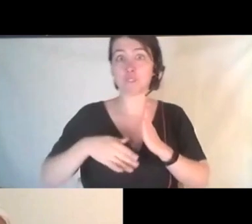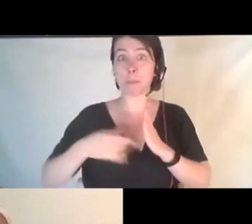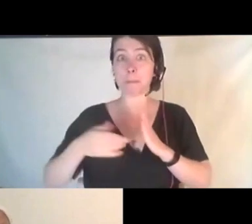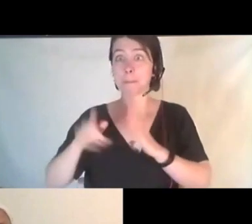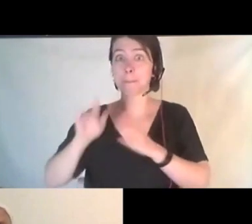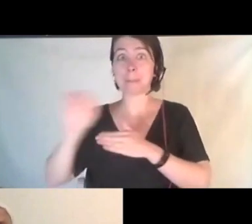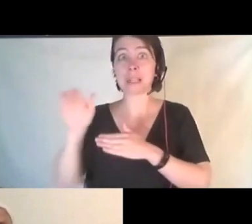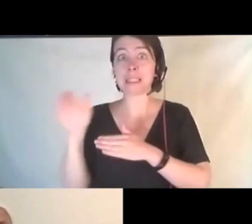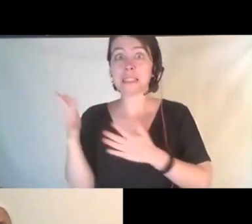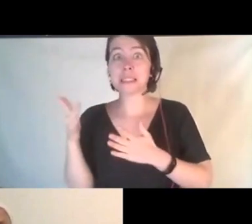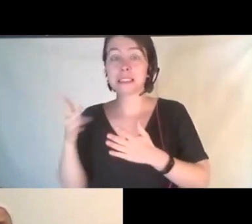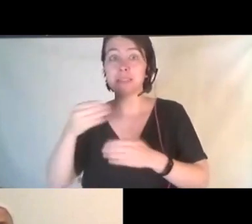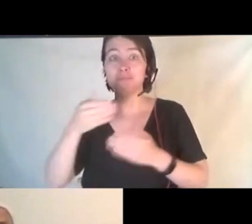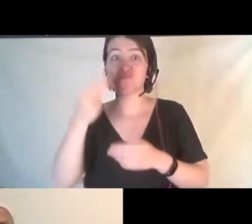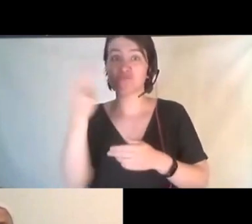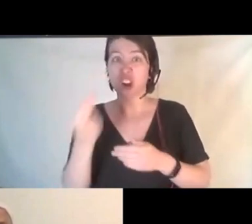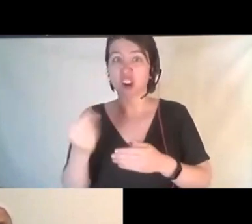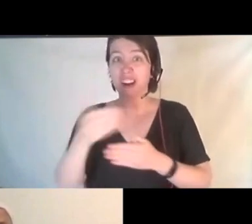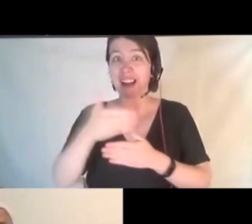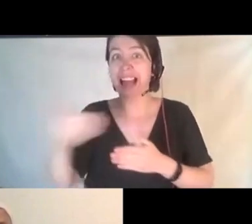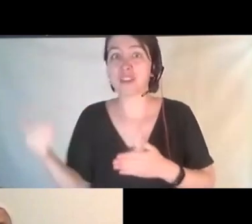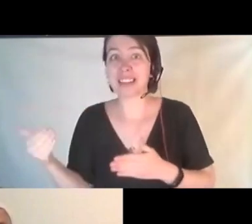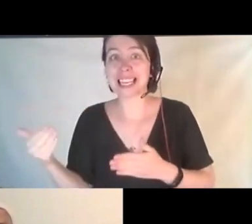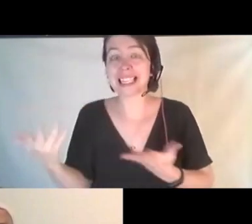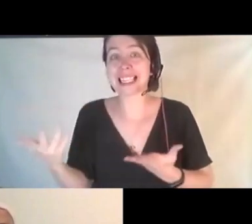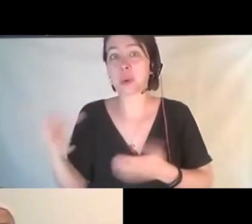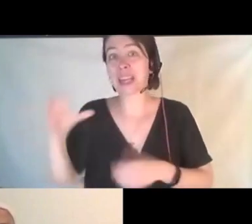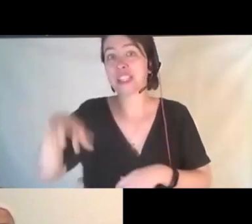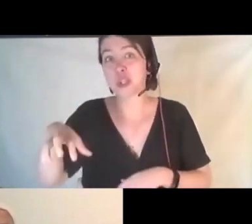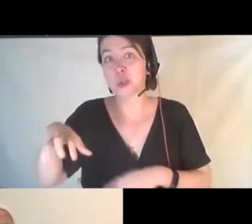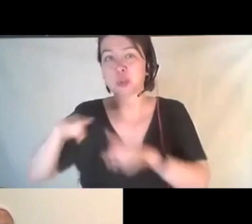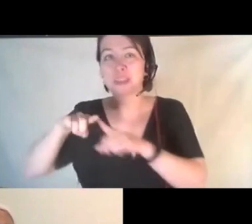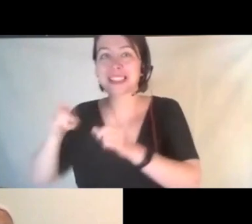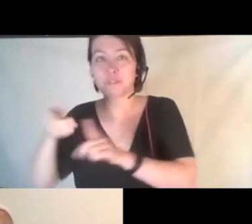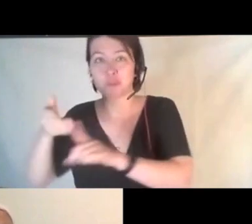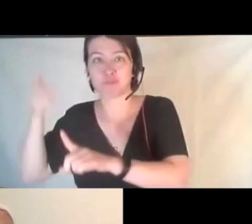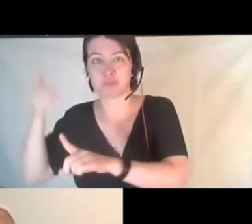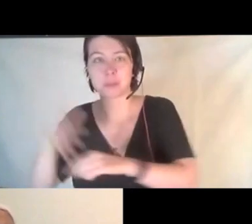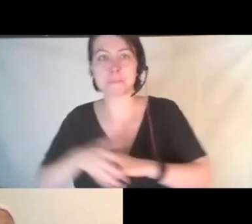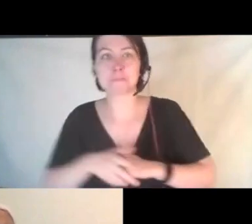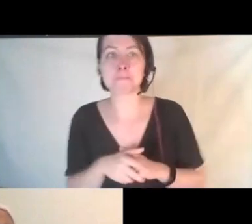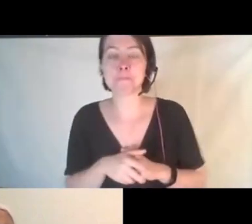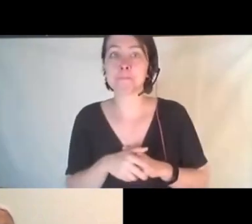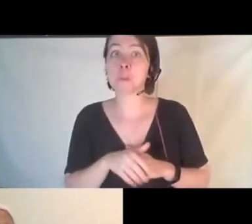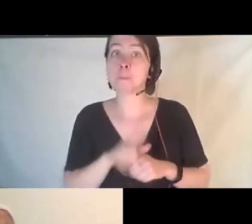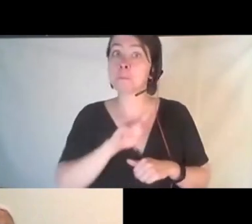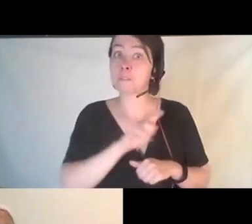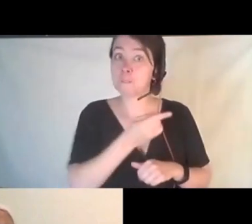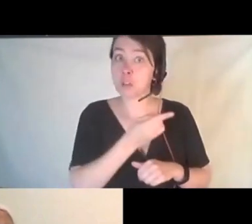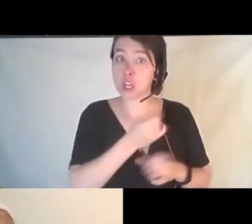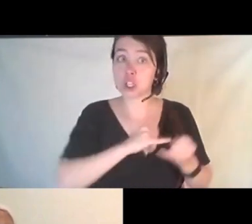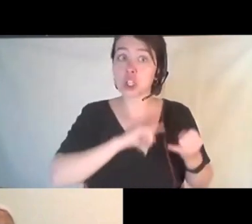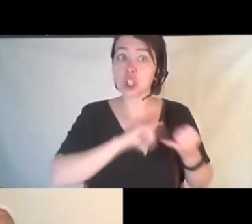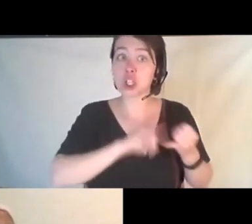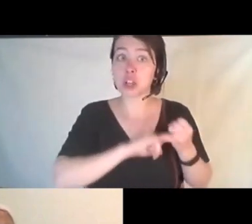be primarily between Sheryl and Thompson, if I'm correct, because Thompson will probably step out after that. But Thompson, you're totally welcome to